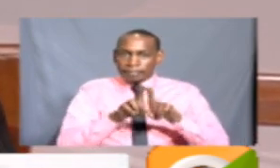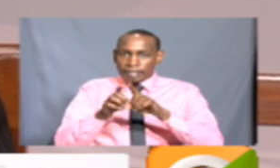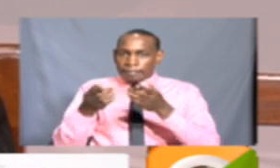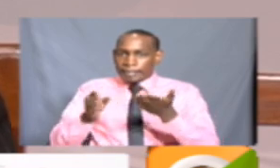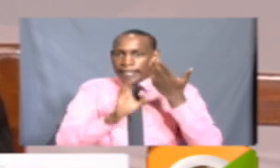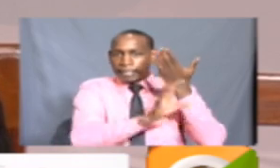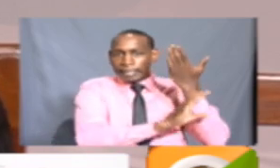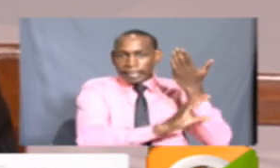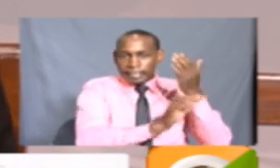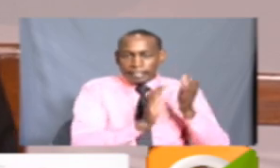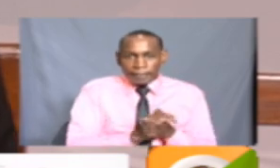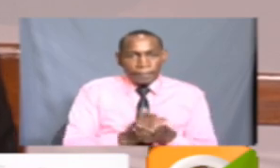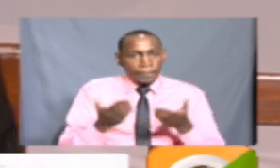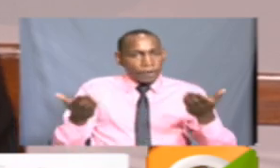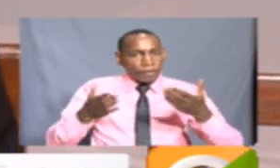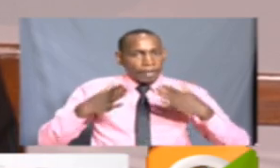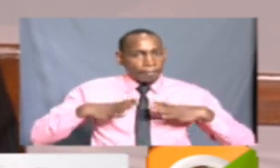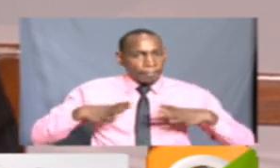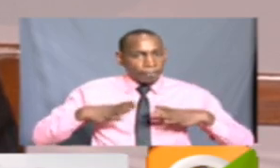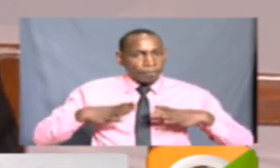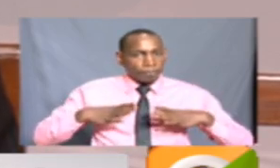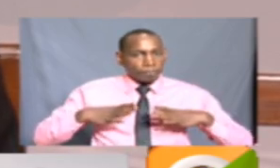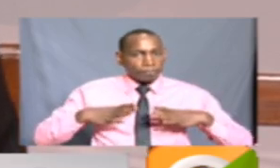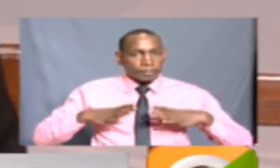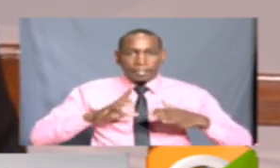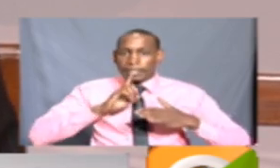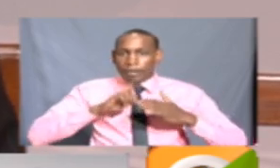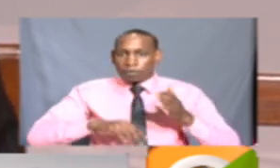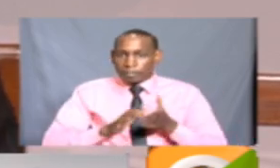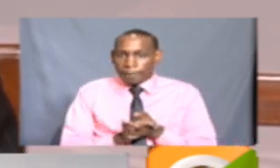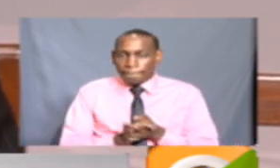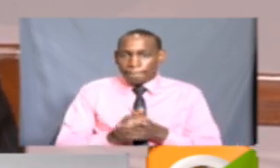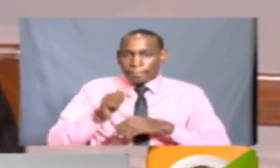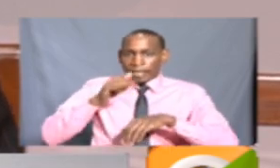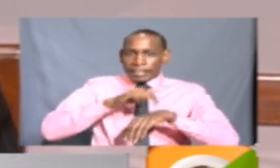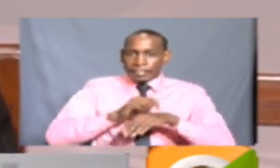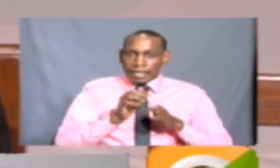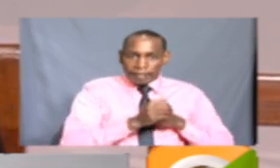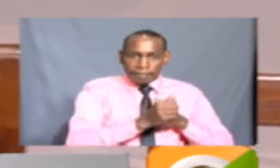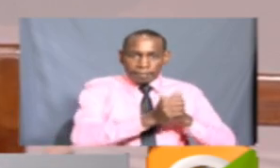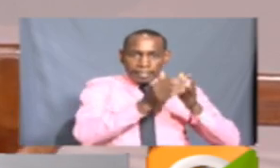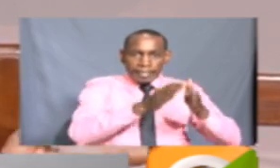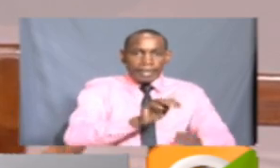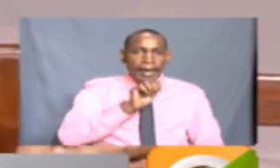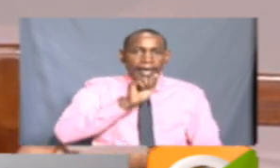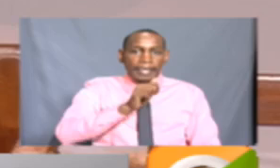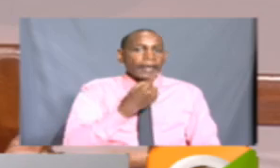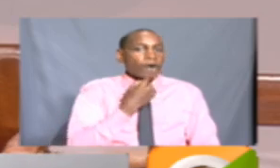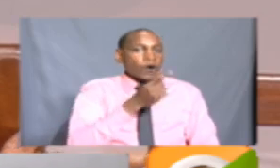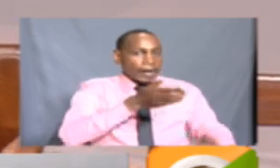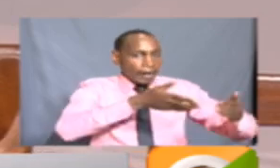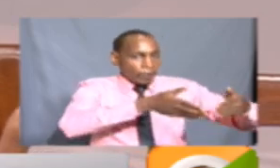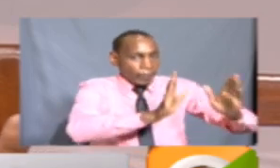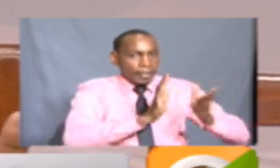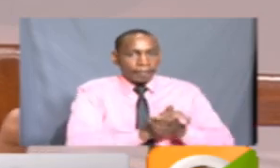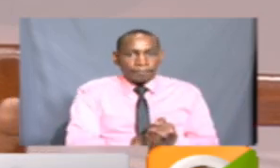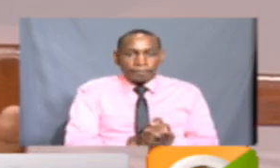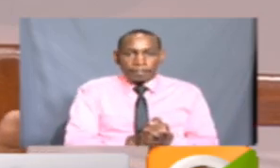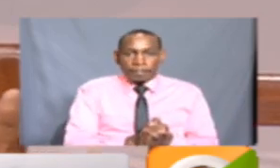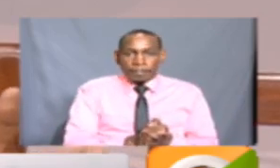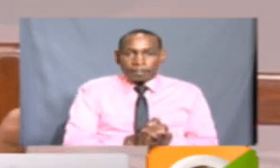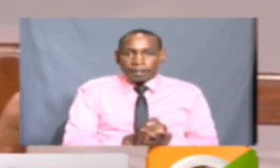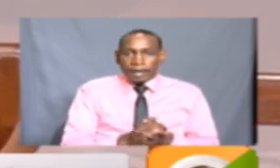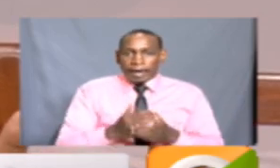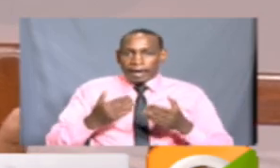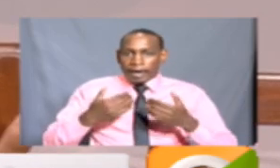country, where people say that when leader A says we shall go this way, he's coming with